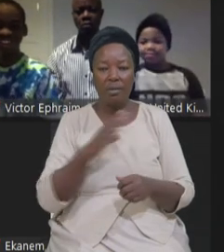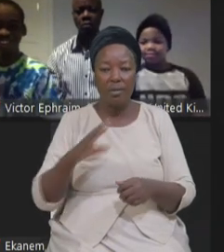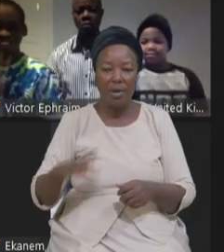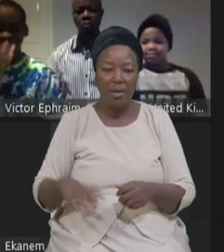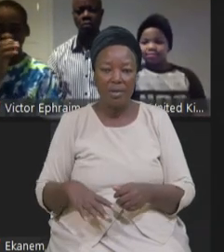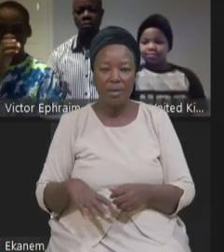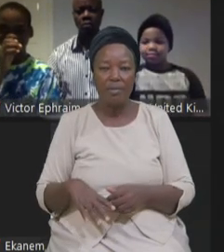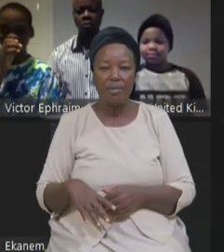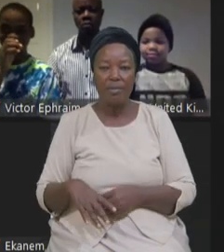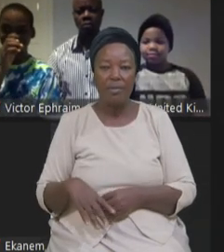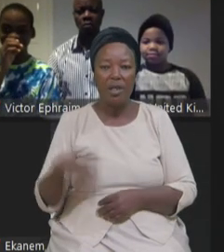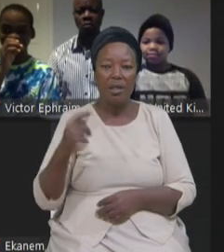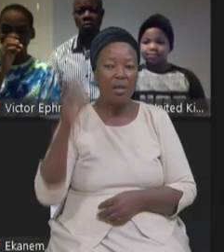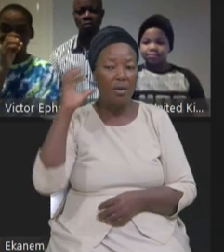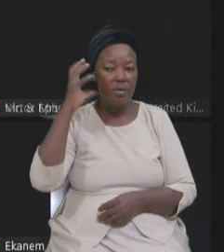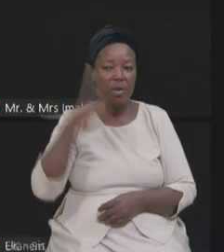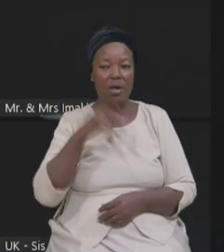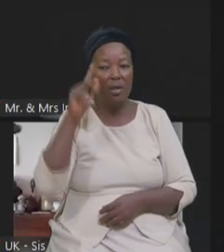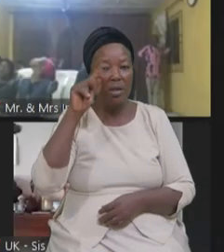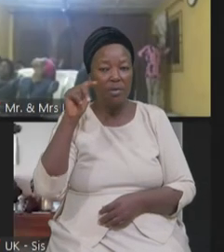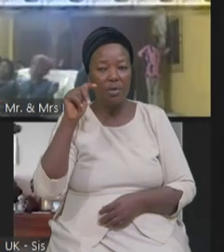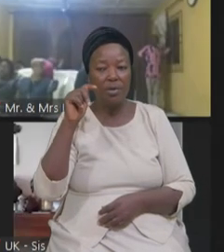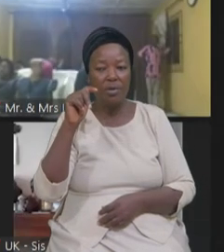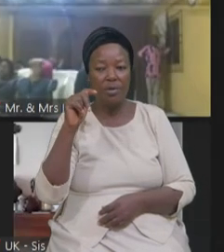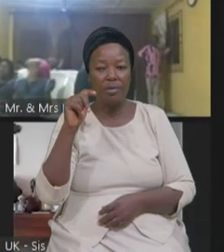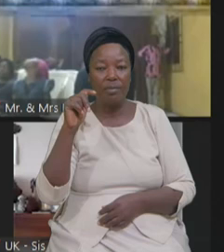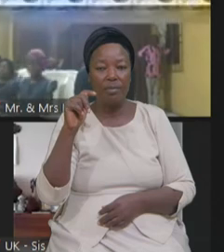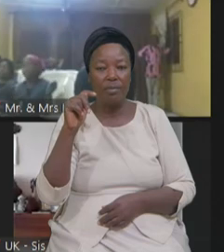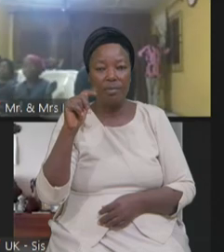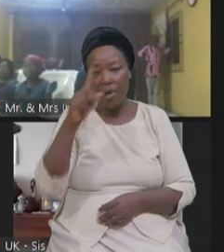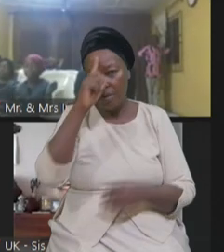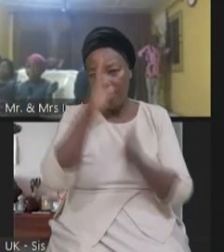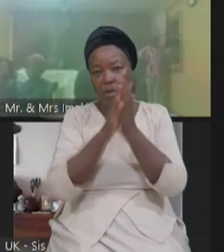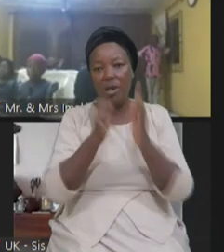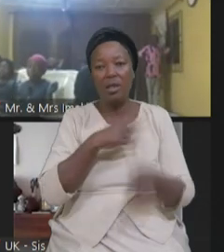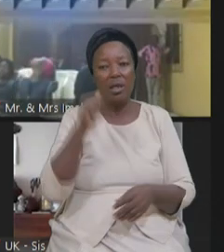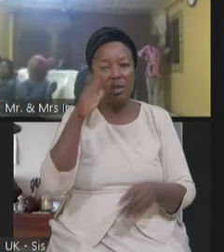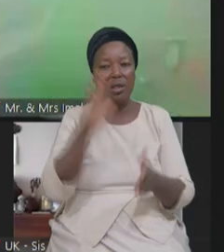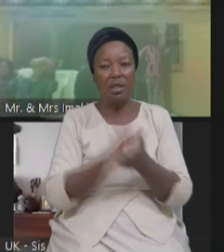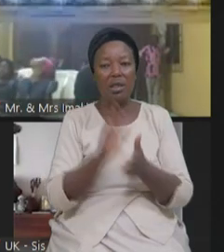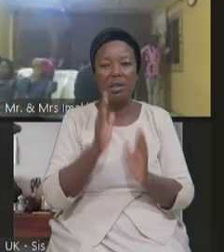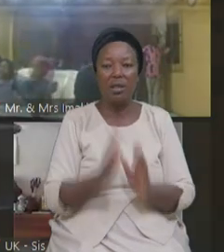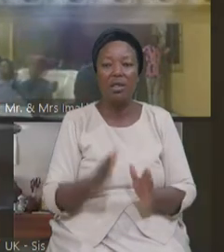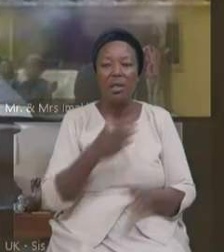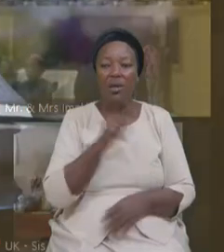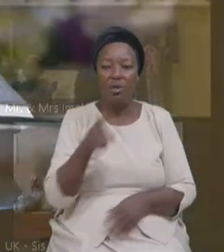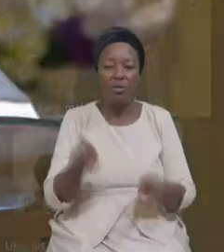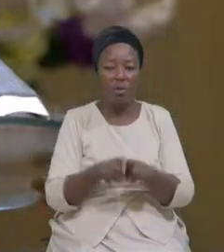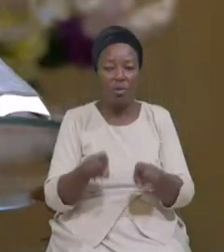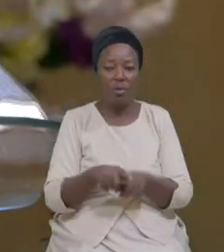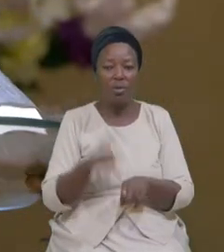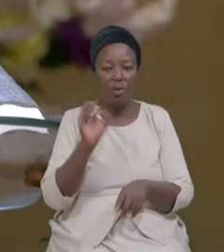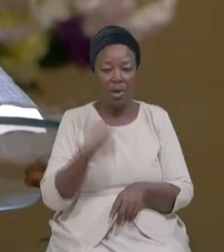The radio and television's audience, you also can see